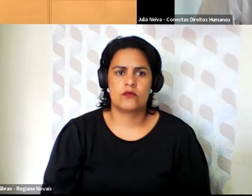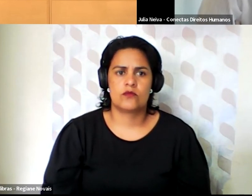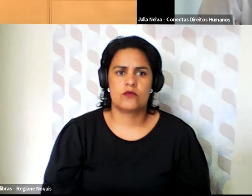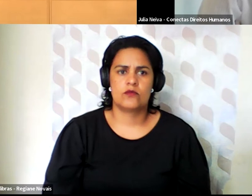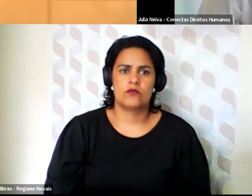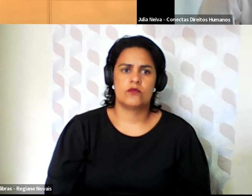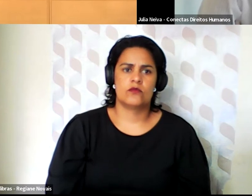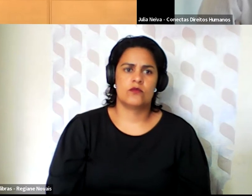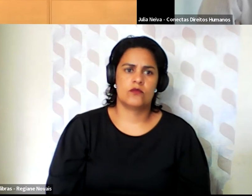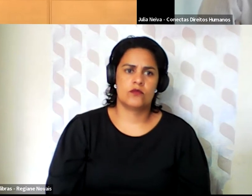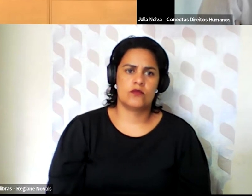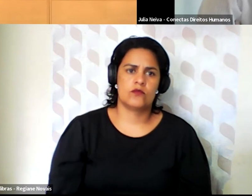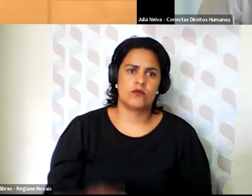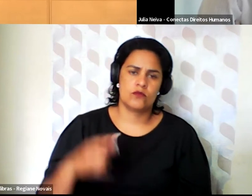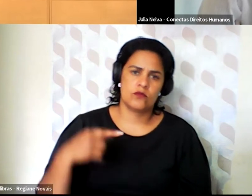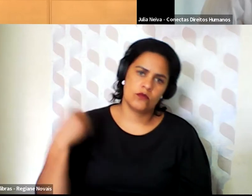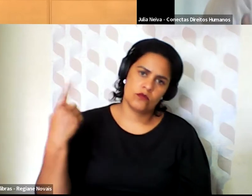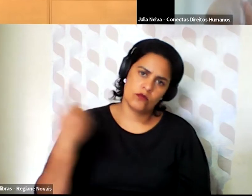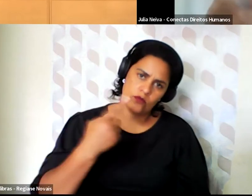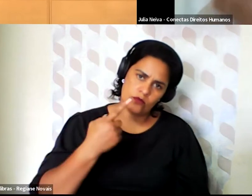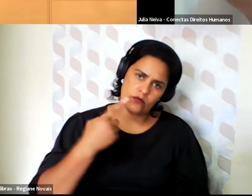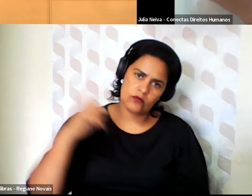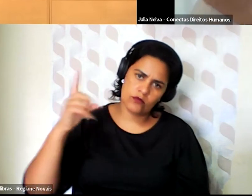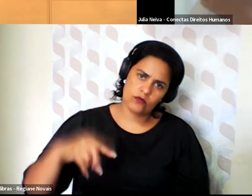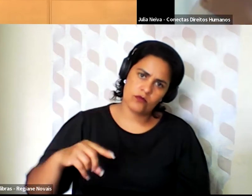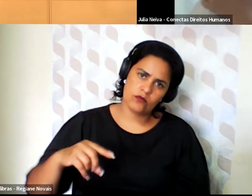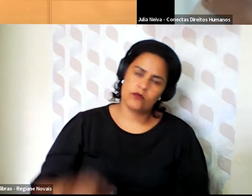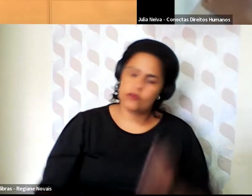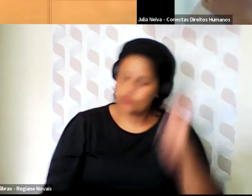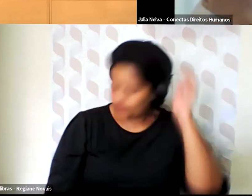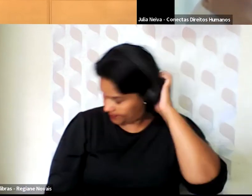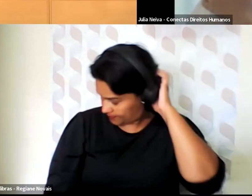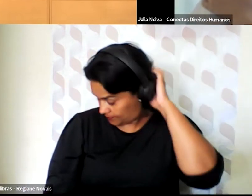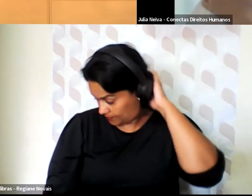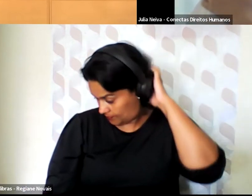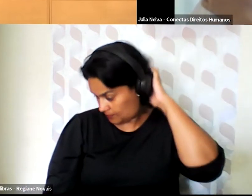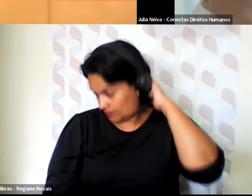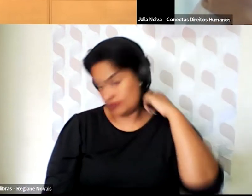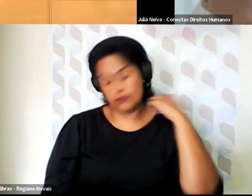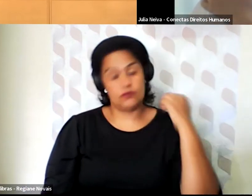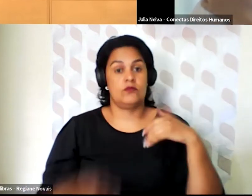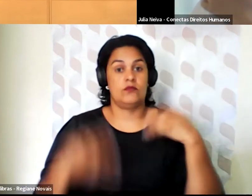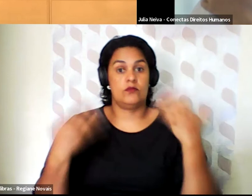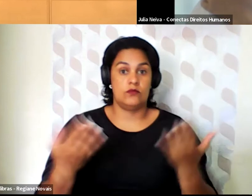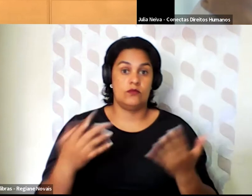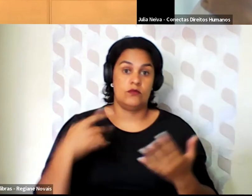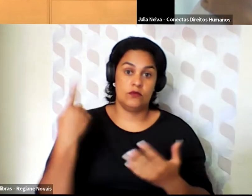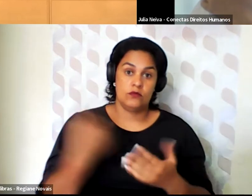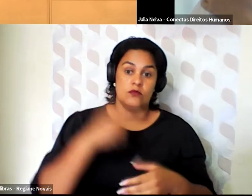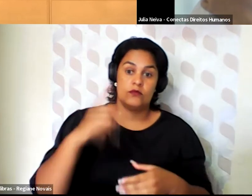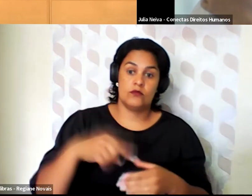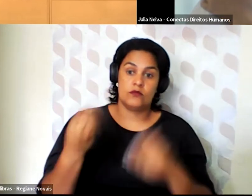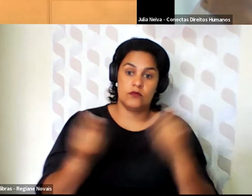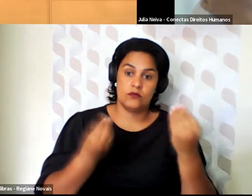big issues around the treatment of trade unions, human rights there, which were addressed in a very